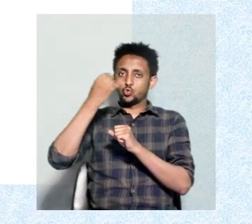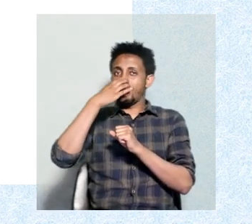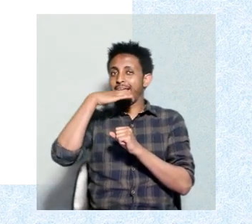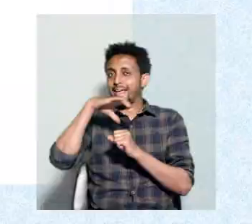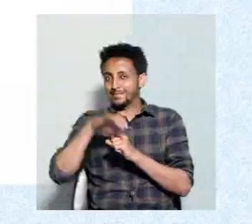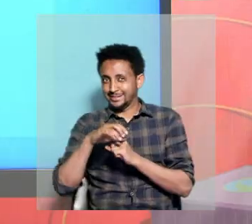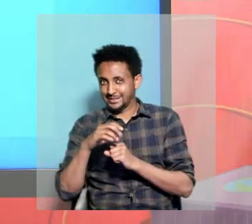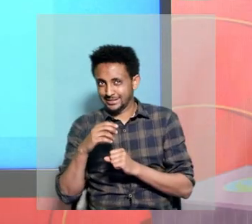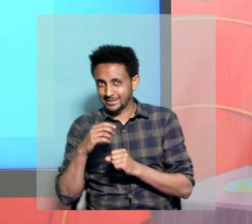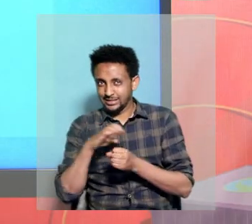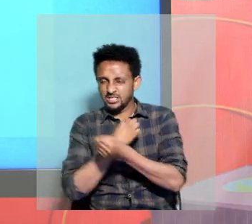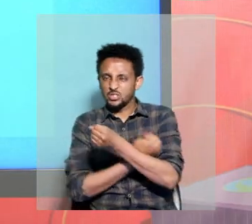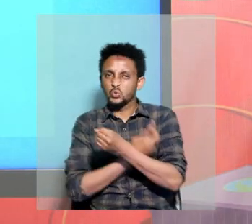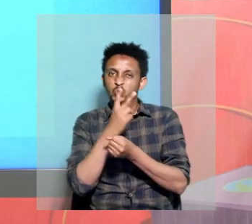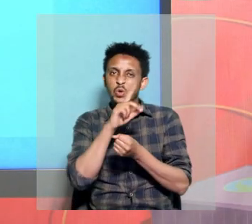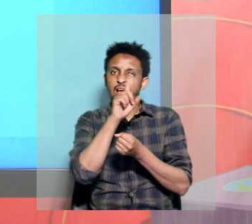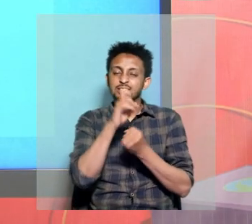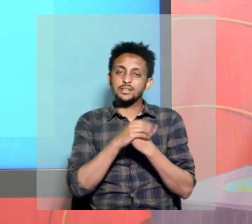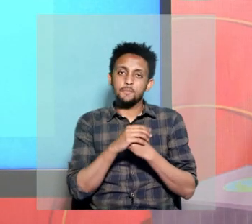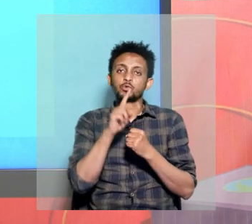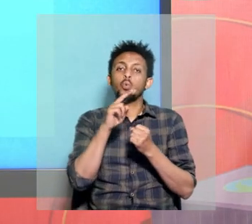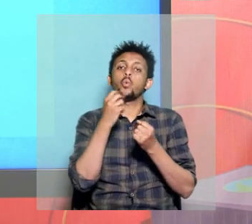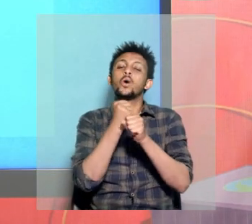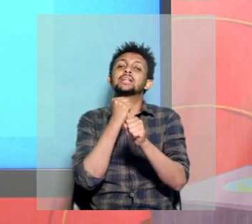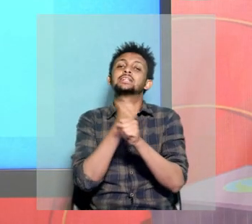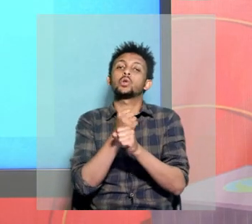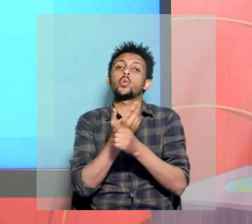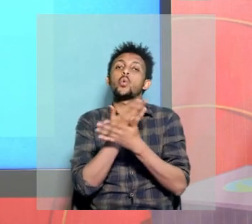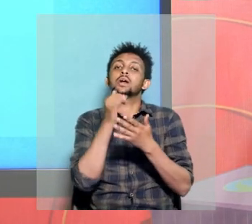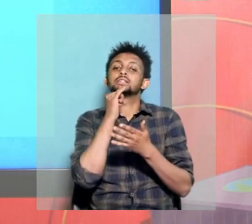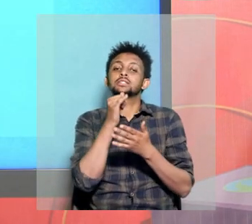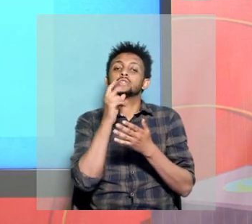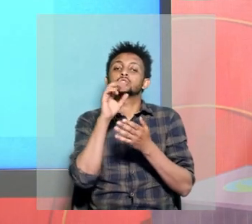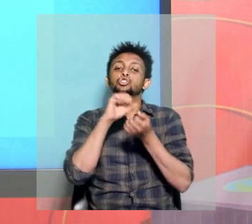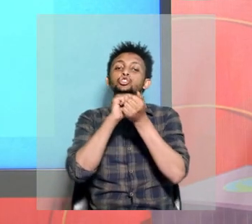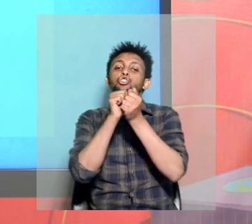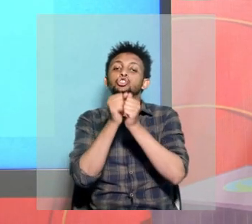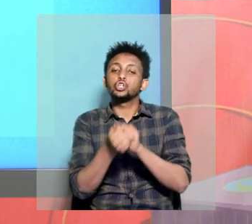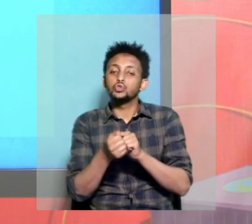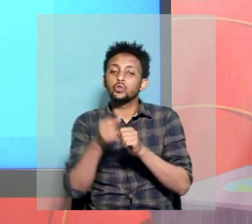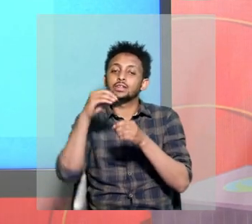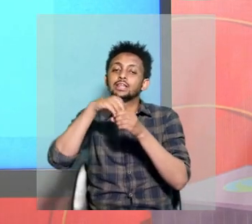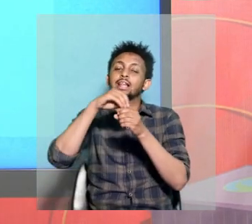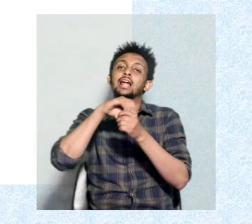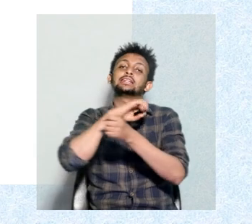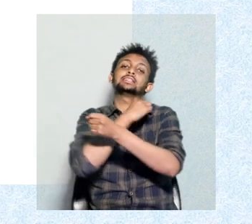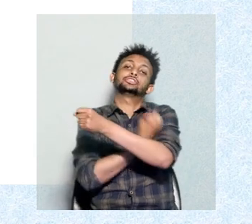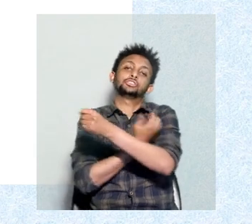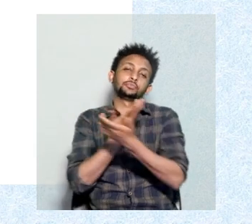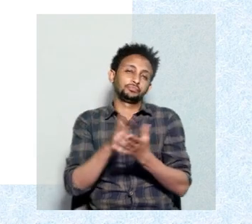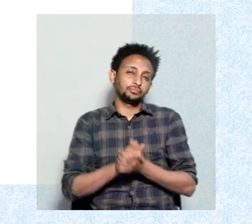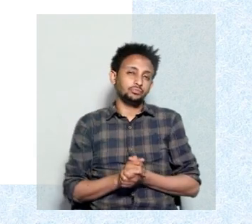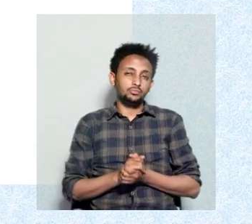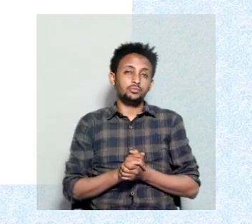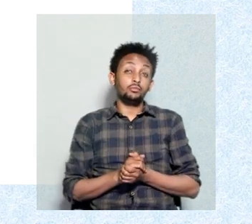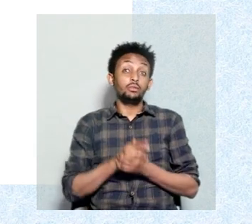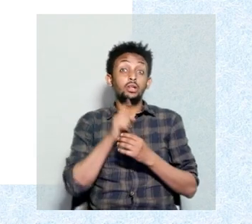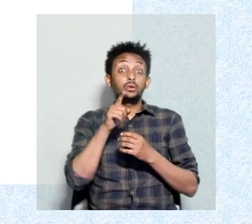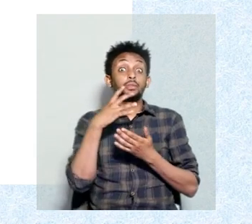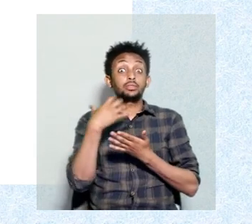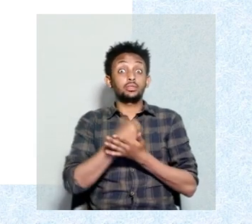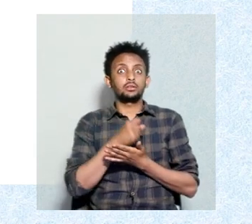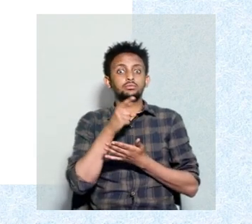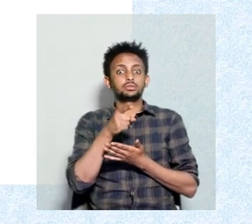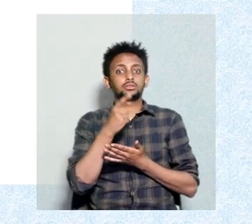energy. So it asks us, what is the work done and the change of internal energy? So let's take